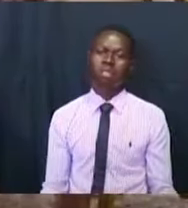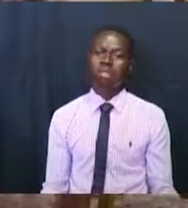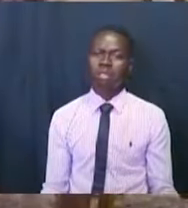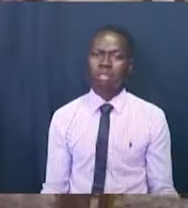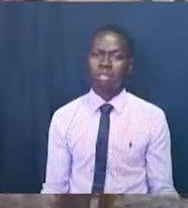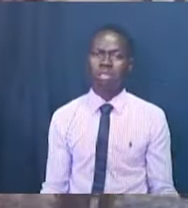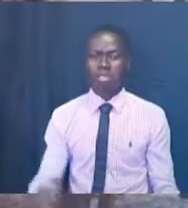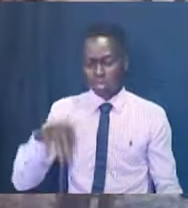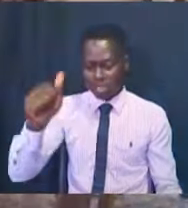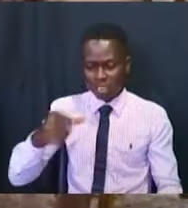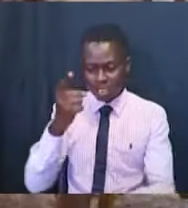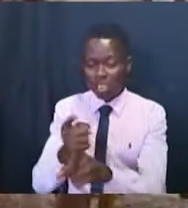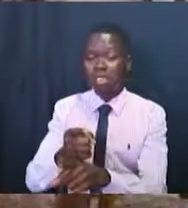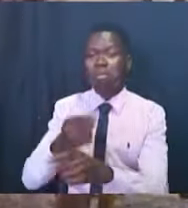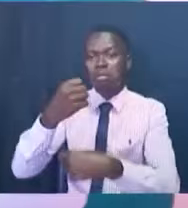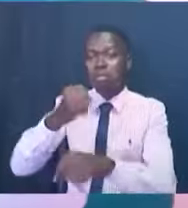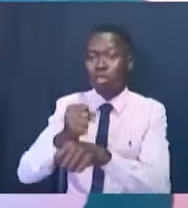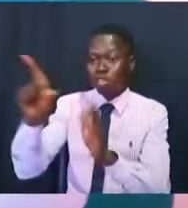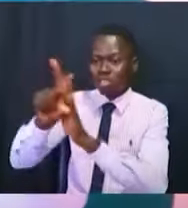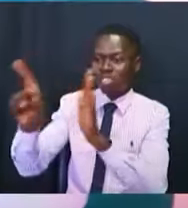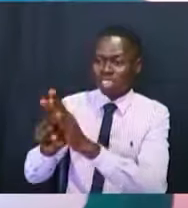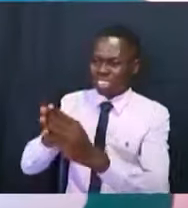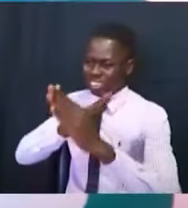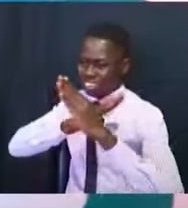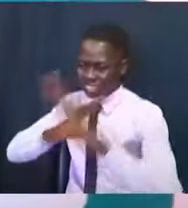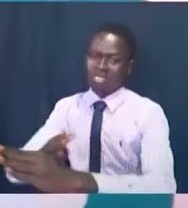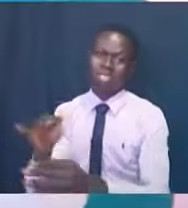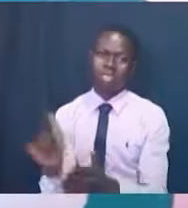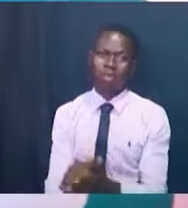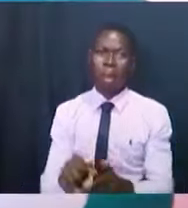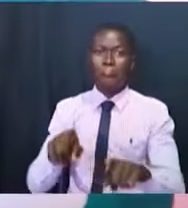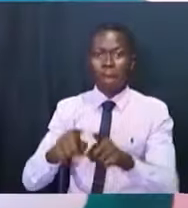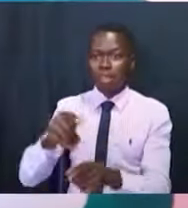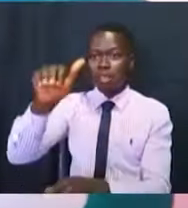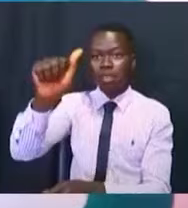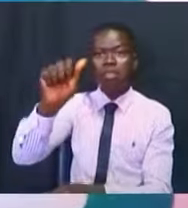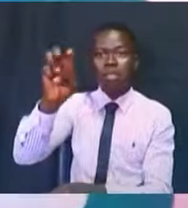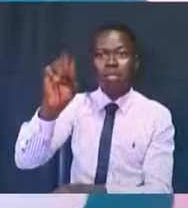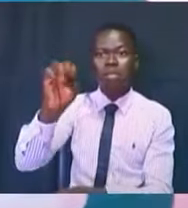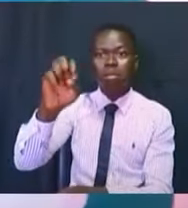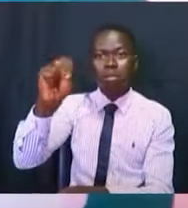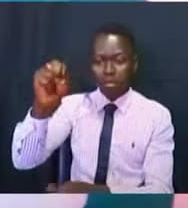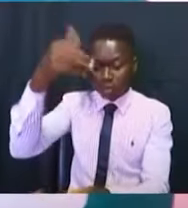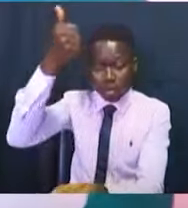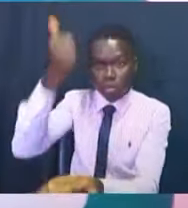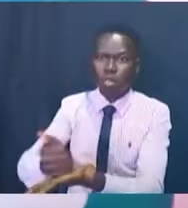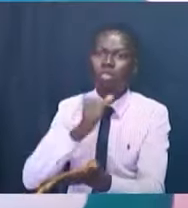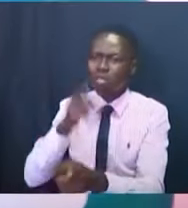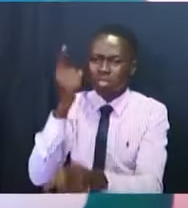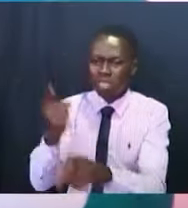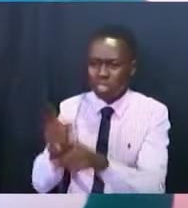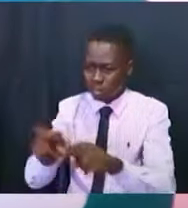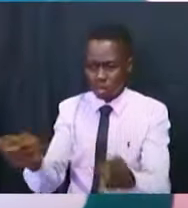we can make laws and protect that. But you see, amen is not just so be it. And this man